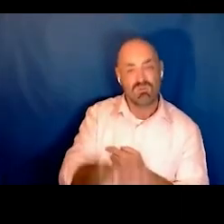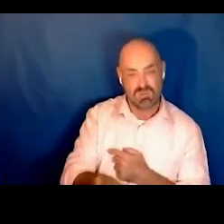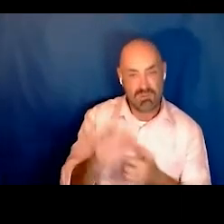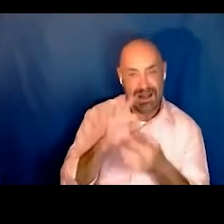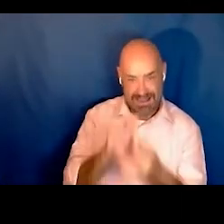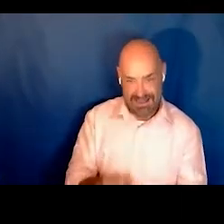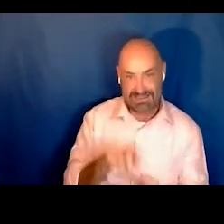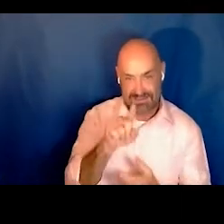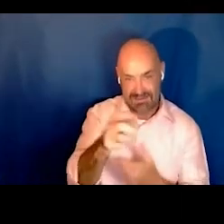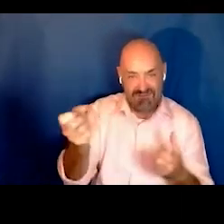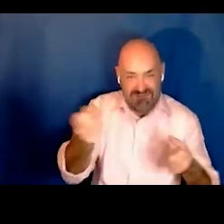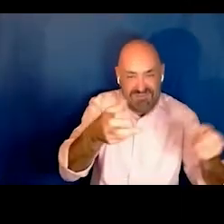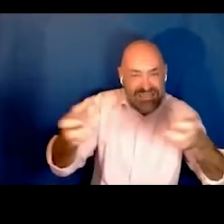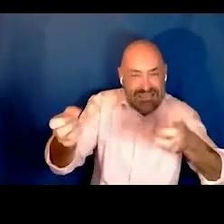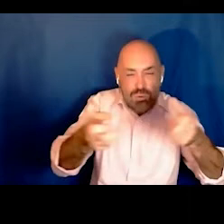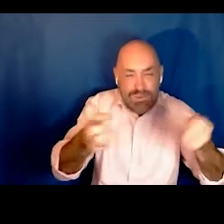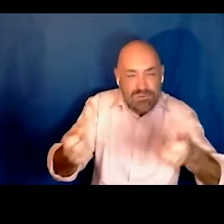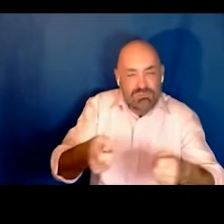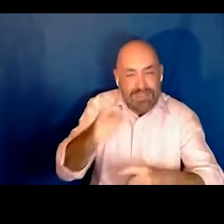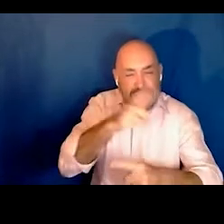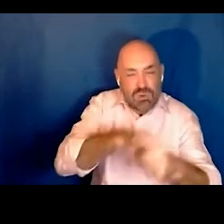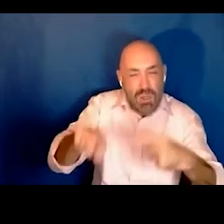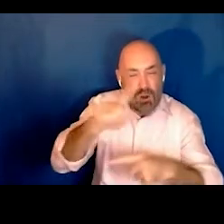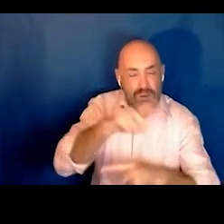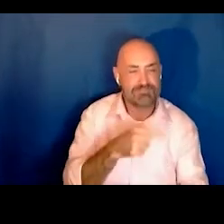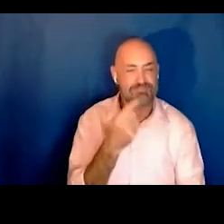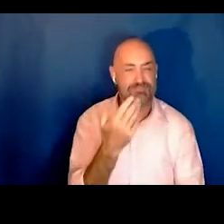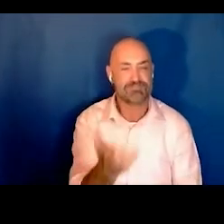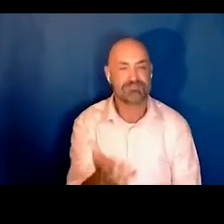feeding each other. Next slide.